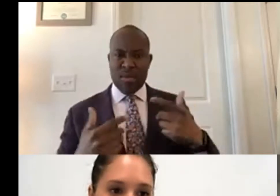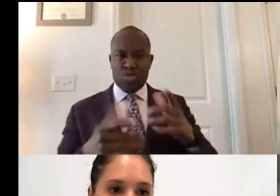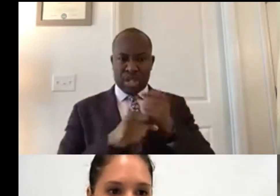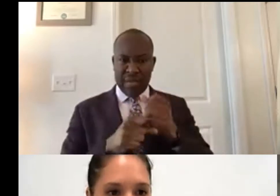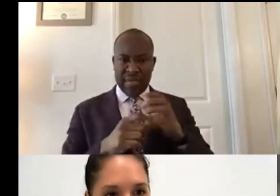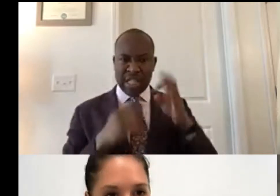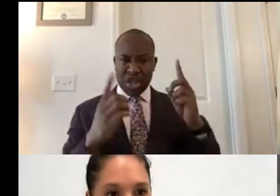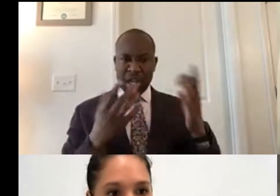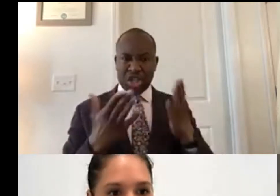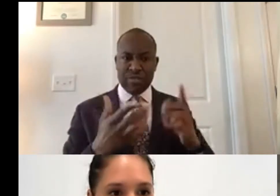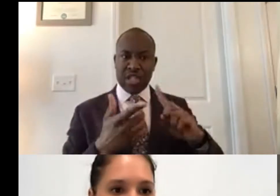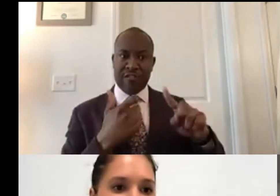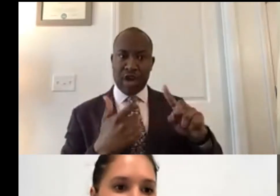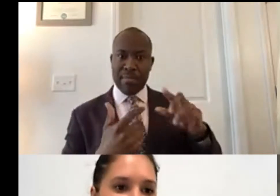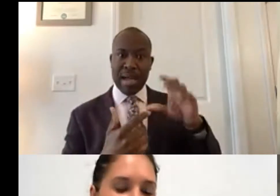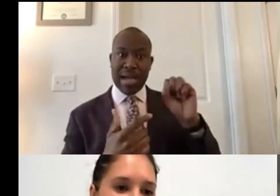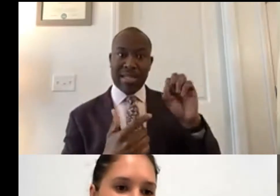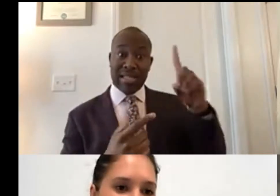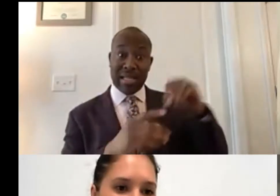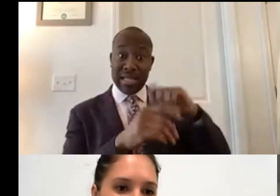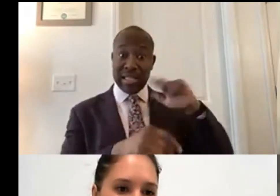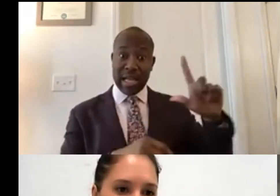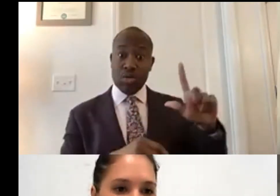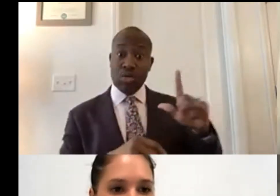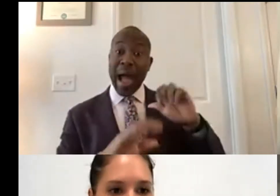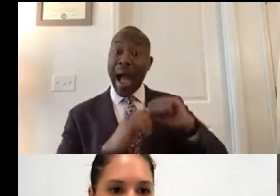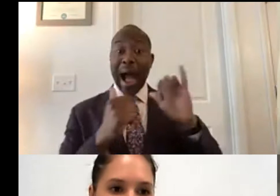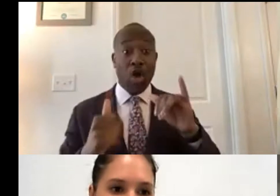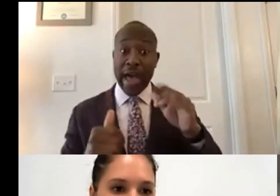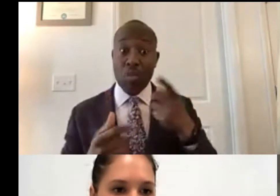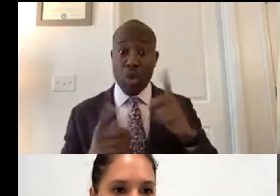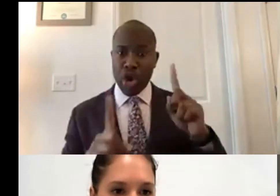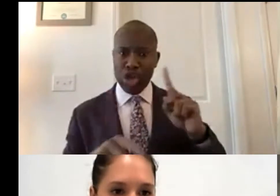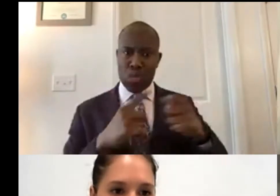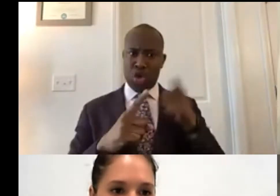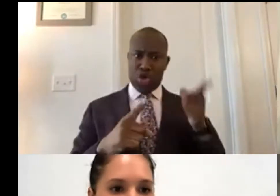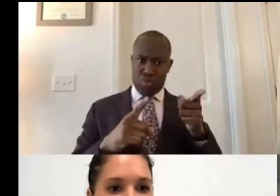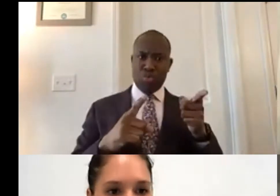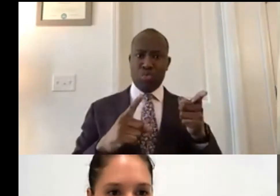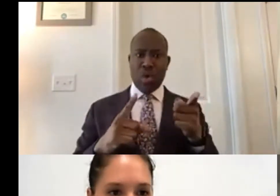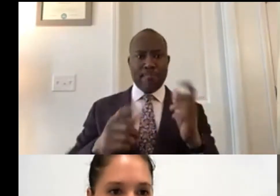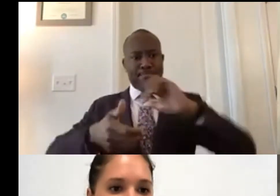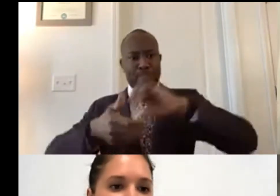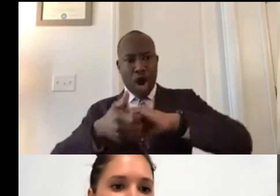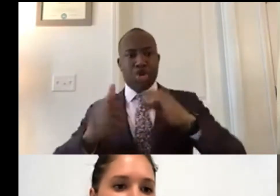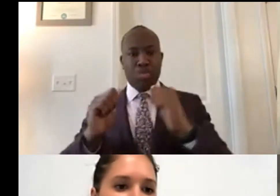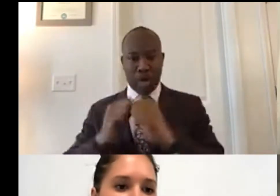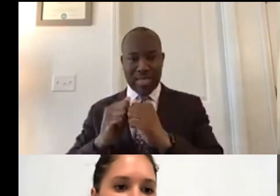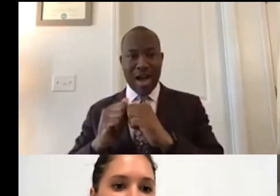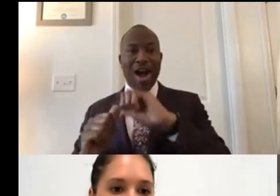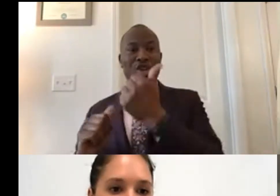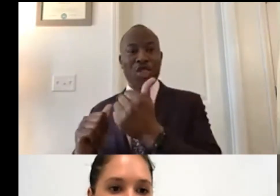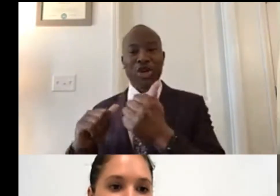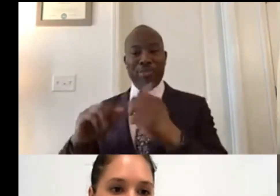their facilities there themselves. I received special education services from SSD in St. Louis, Missouri, and how that worked